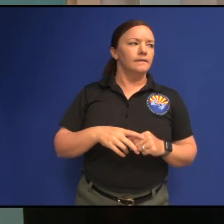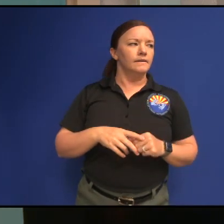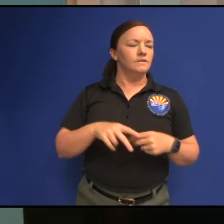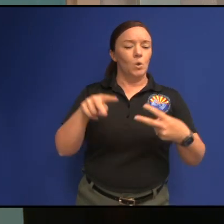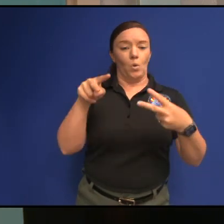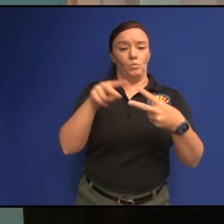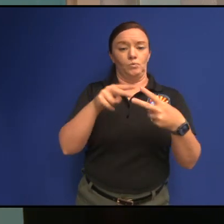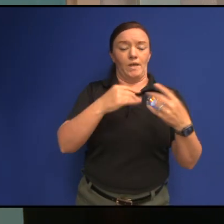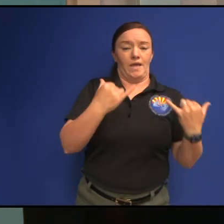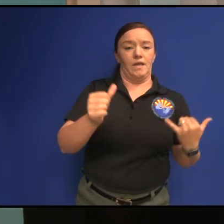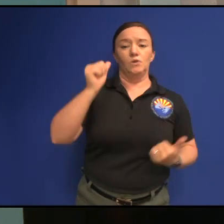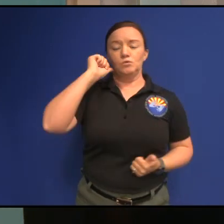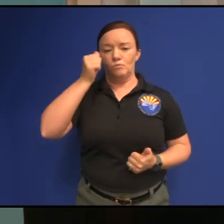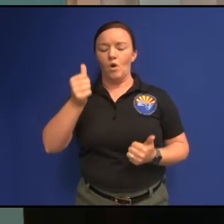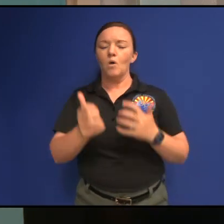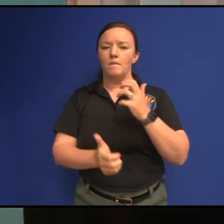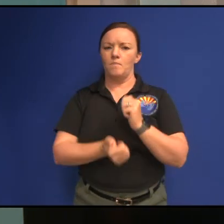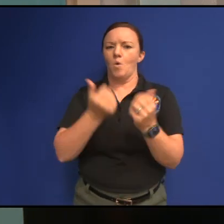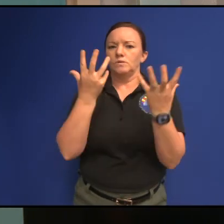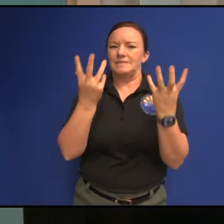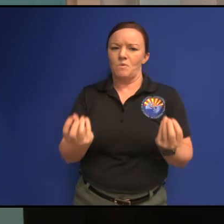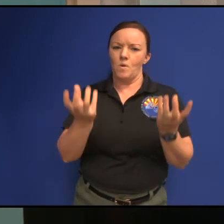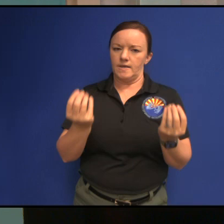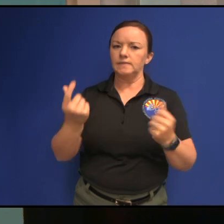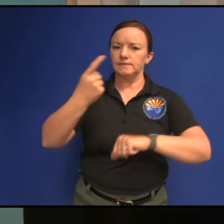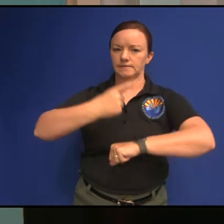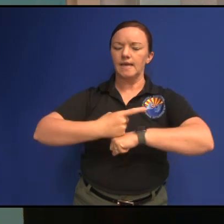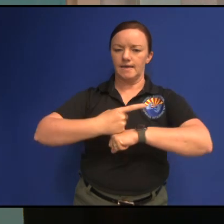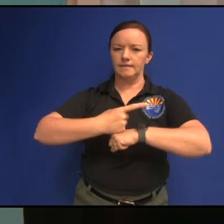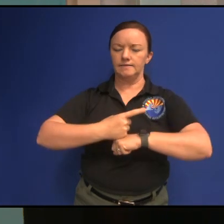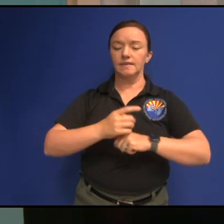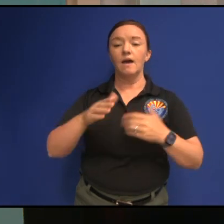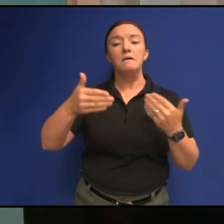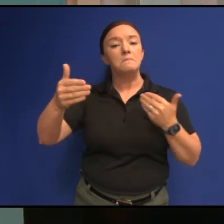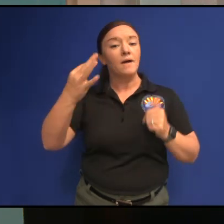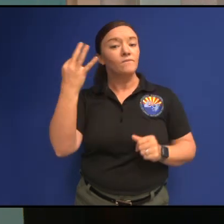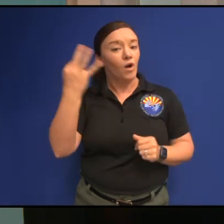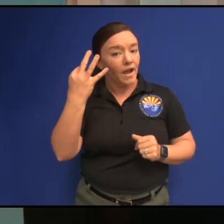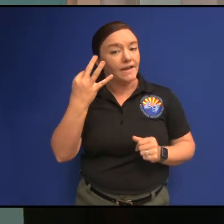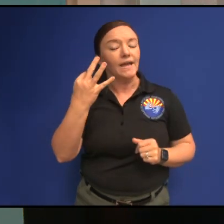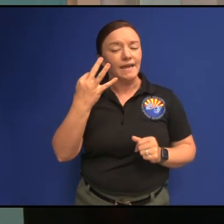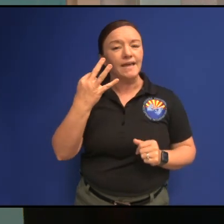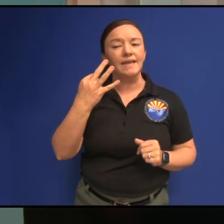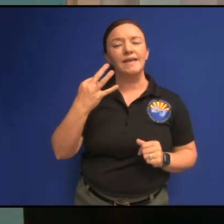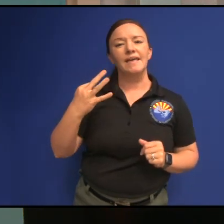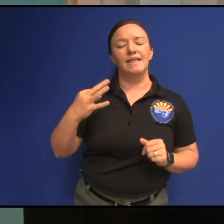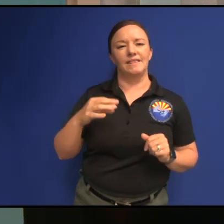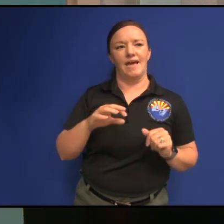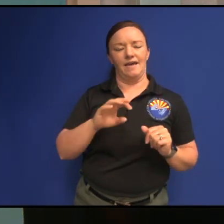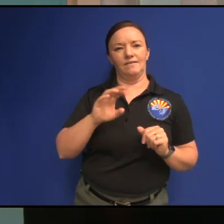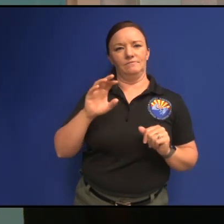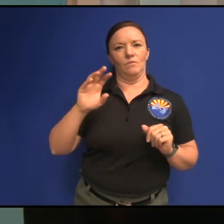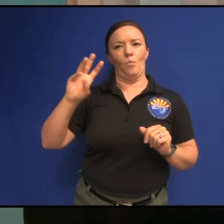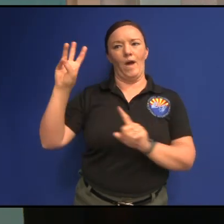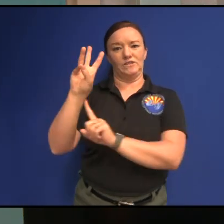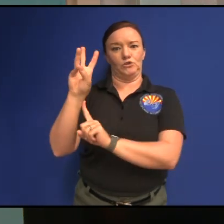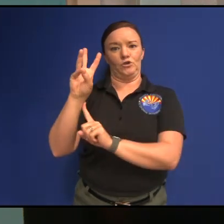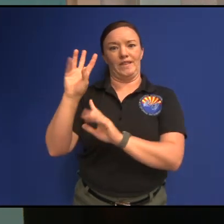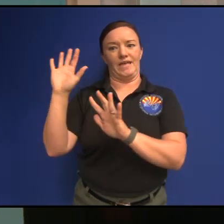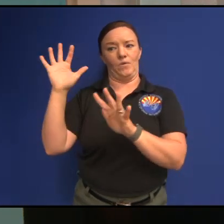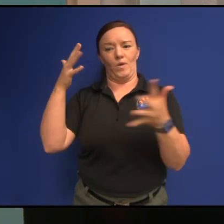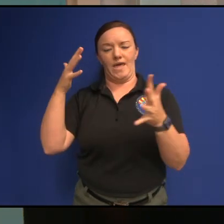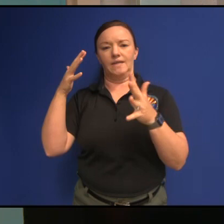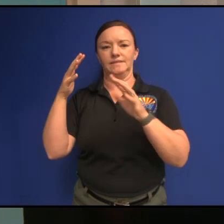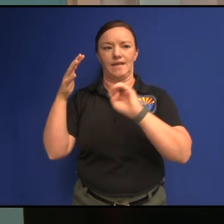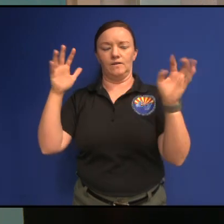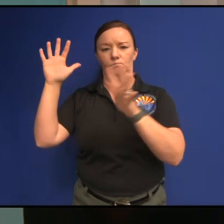moist days of the week. We get into Friday, those winds come back westerly. A westerly wind this time of year is